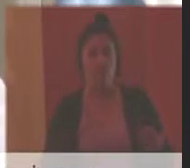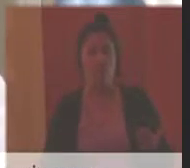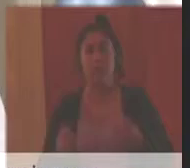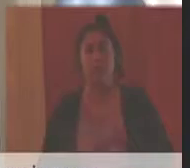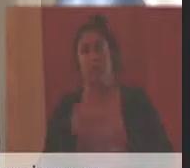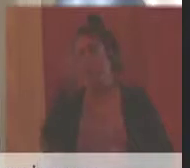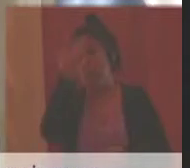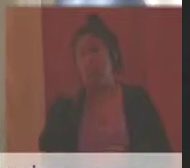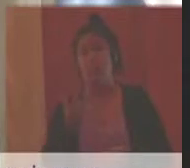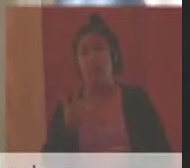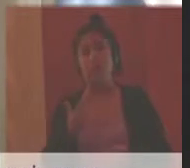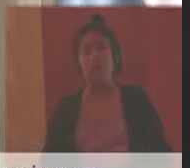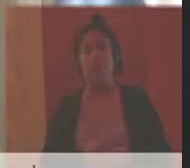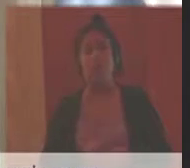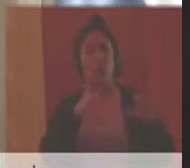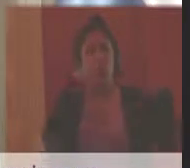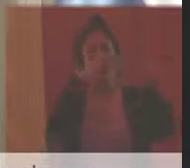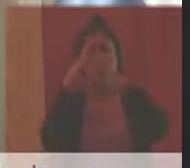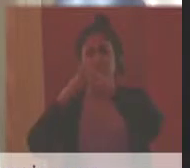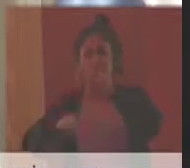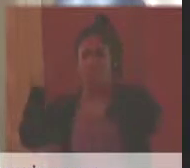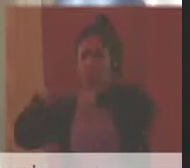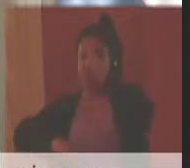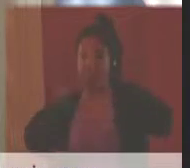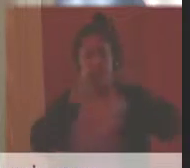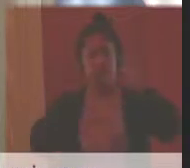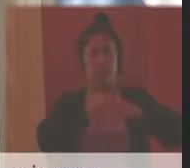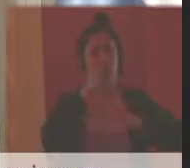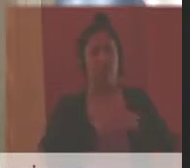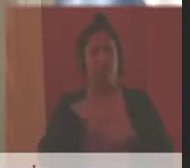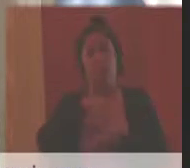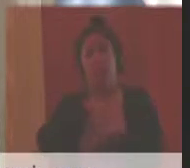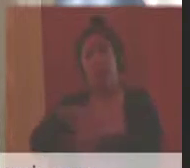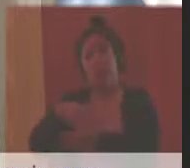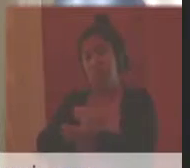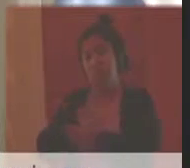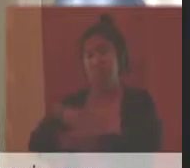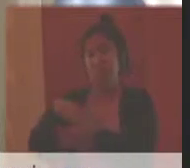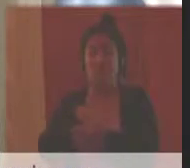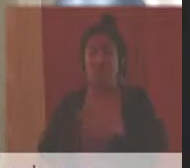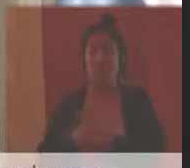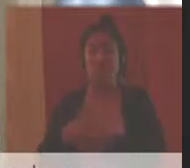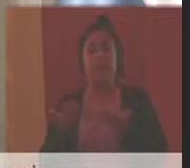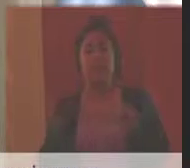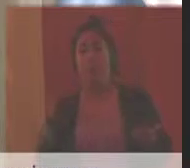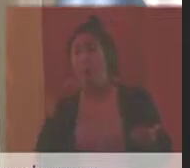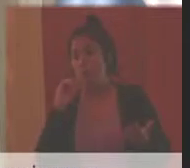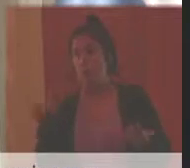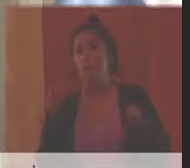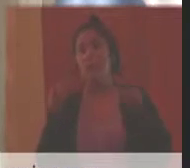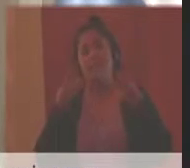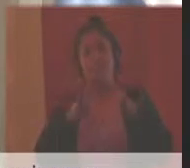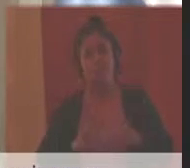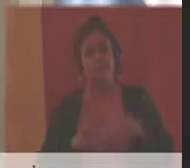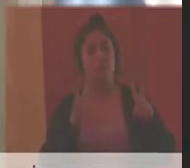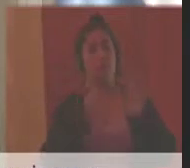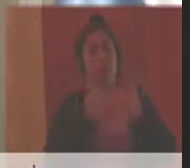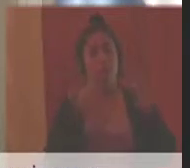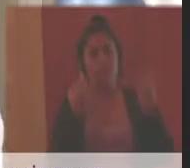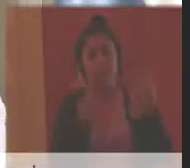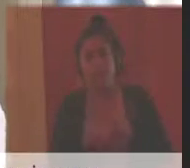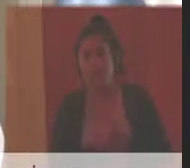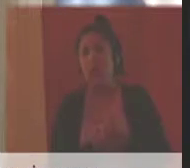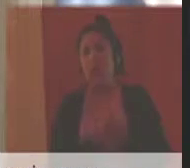but by the fragile and poor social structures with regard to the family life, and the